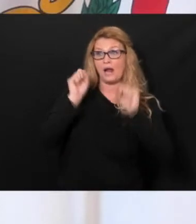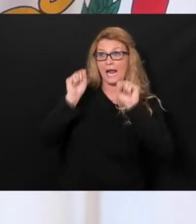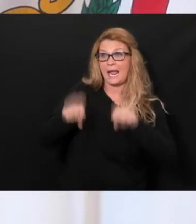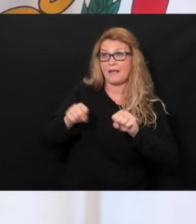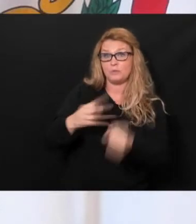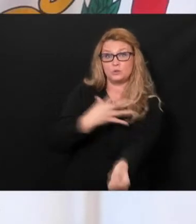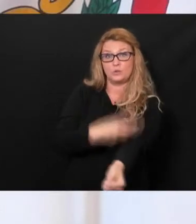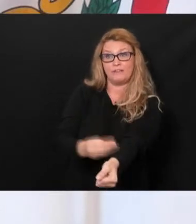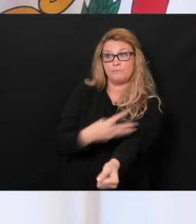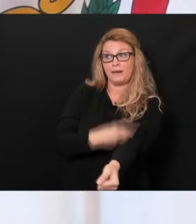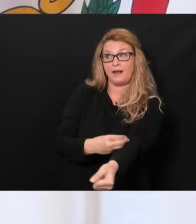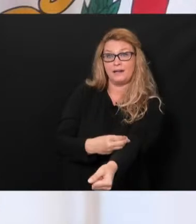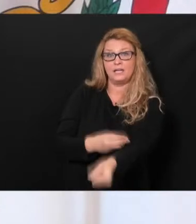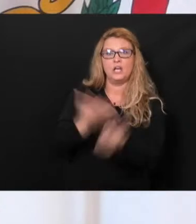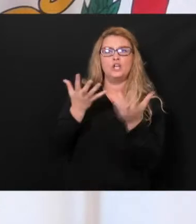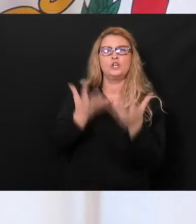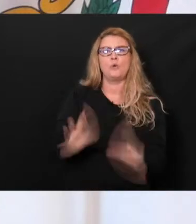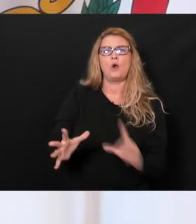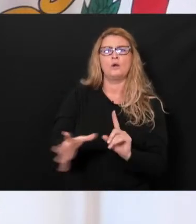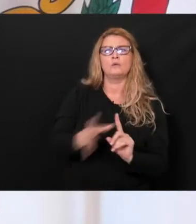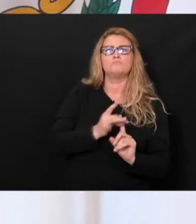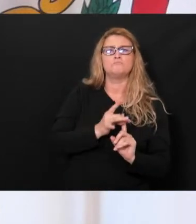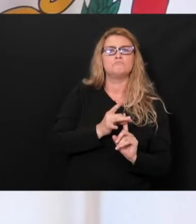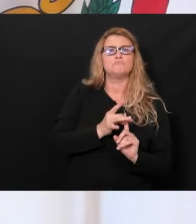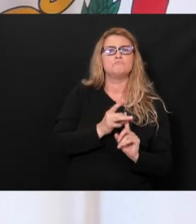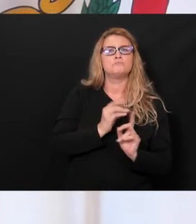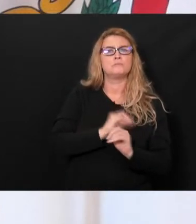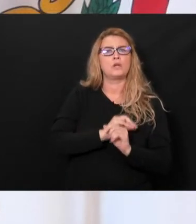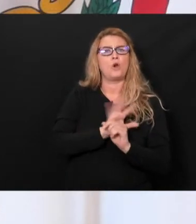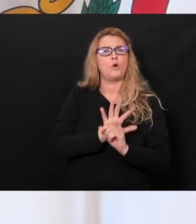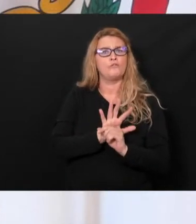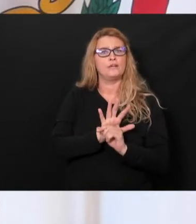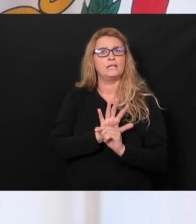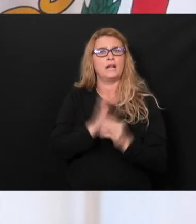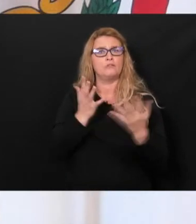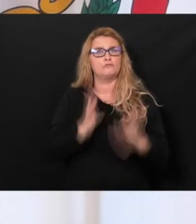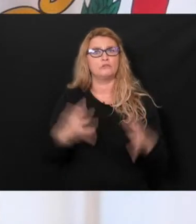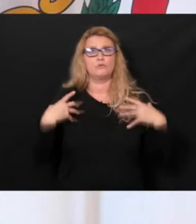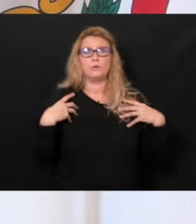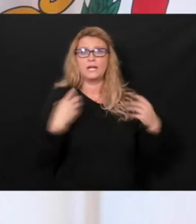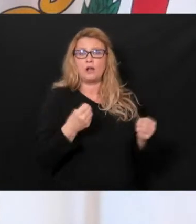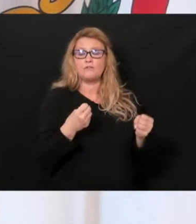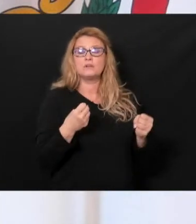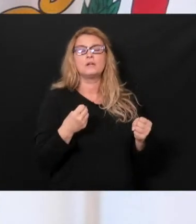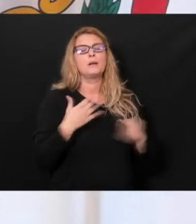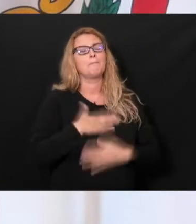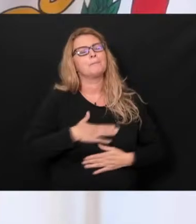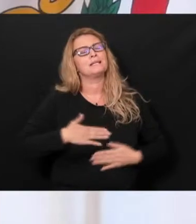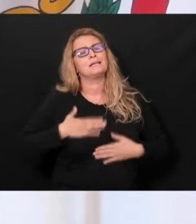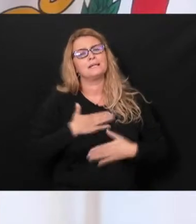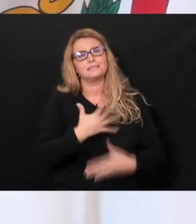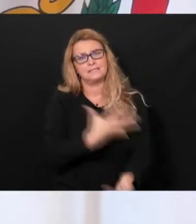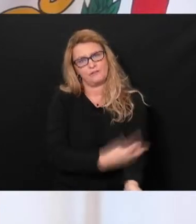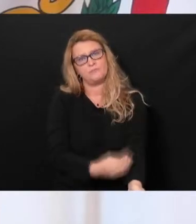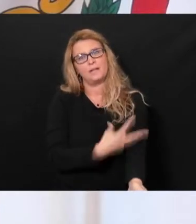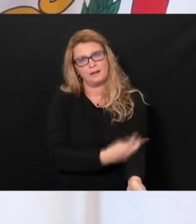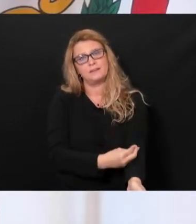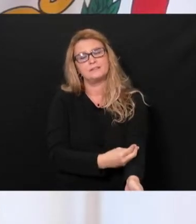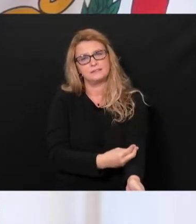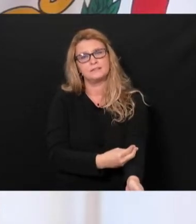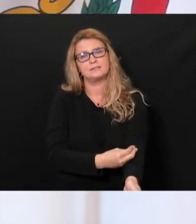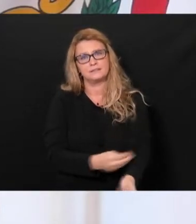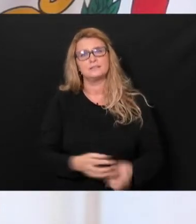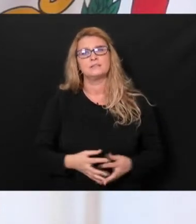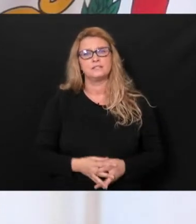give blood and you've had COVID, I absolutely urge you beyond belief to go do that. Go do